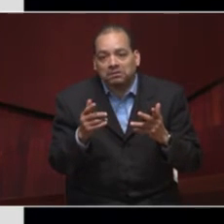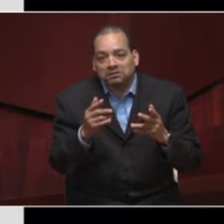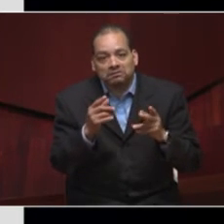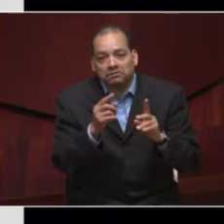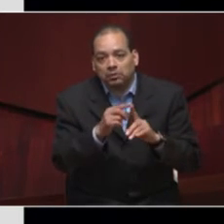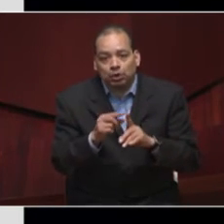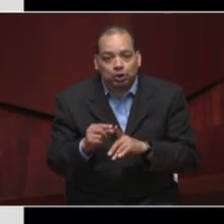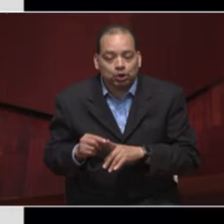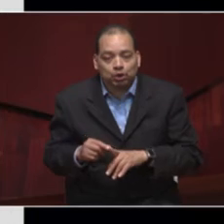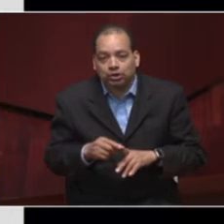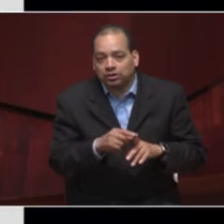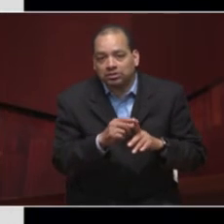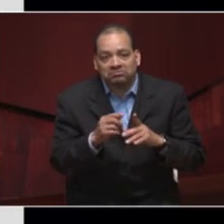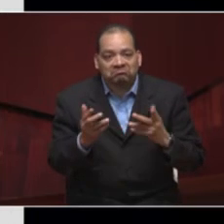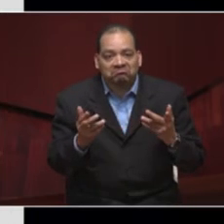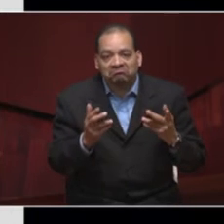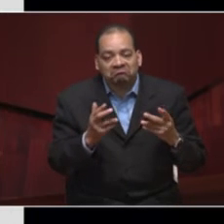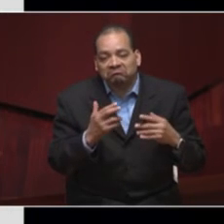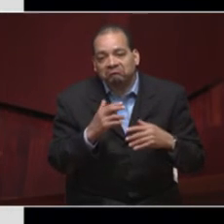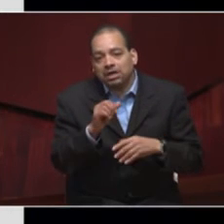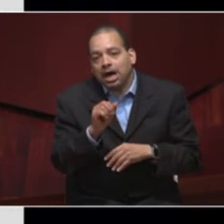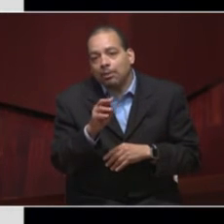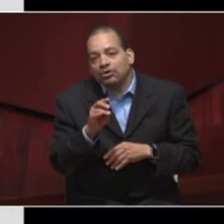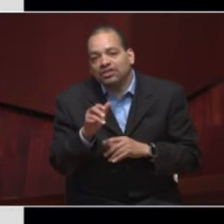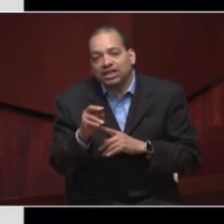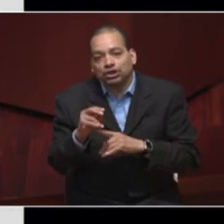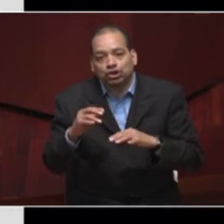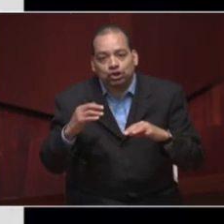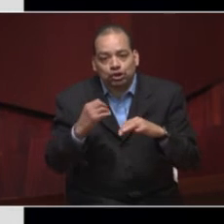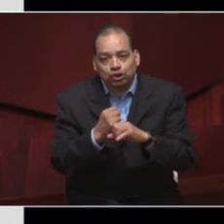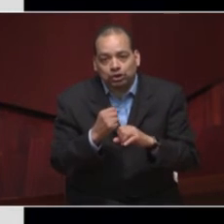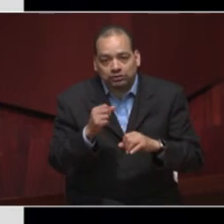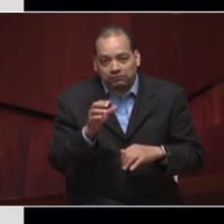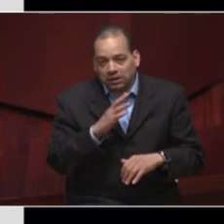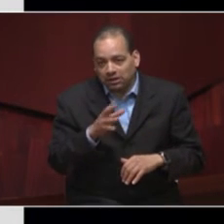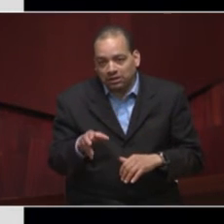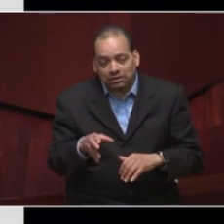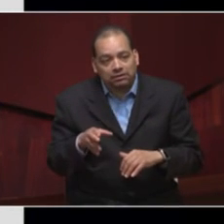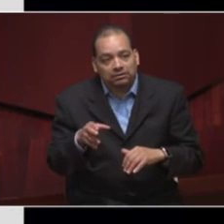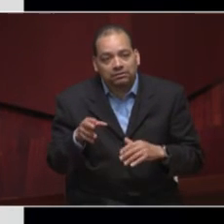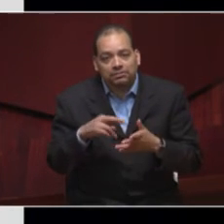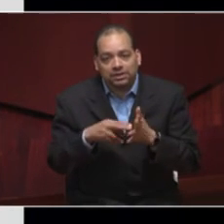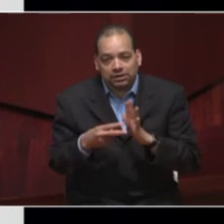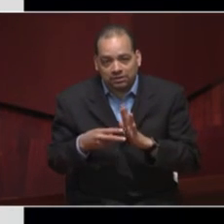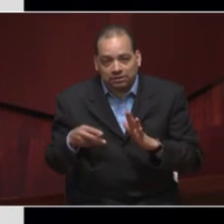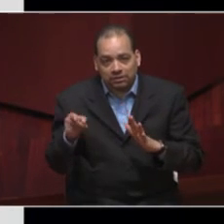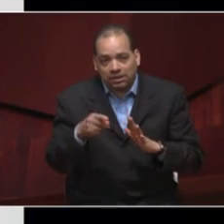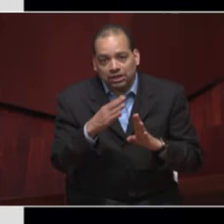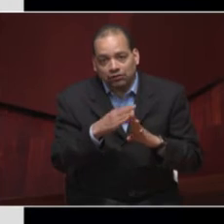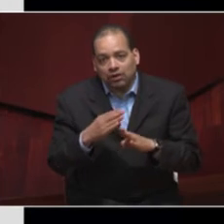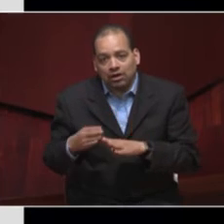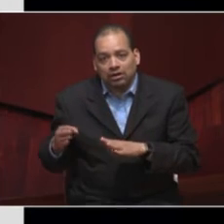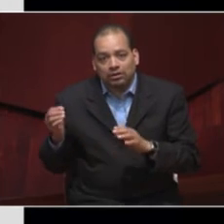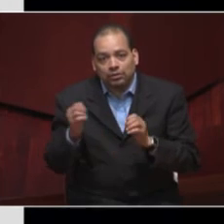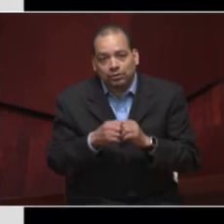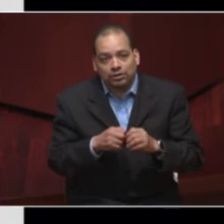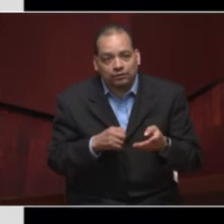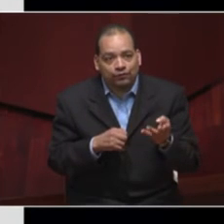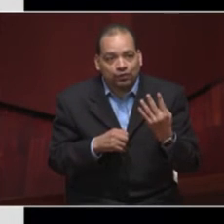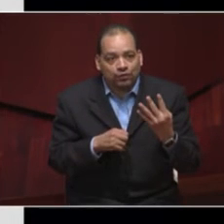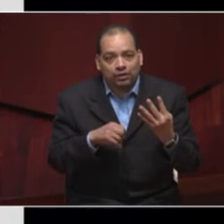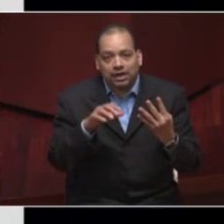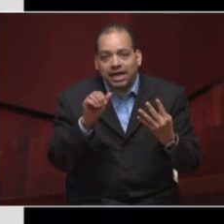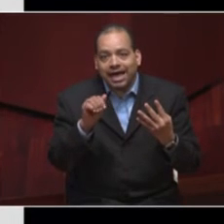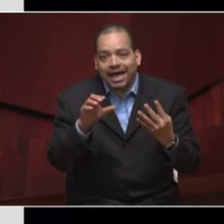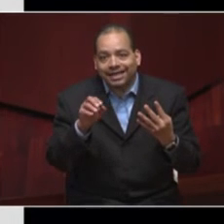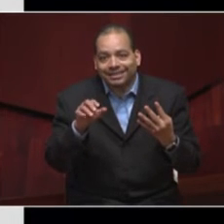work best, so that you can further divide your holdings along with the 4 access controls that already